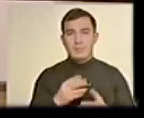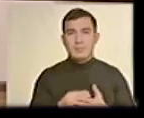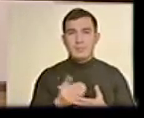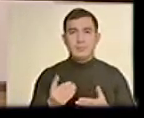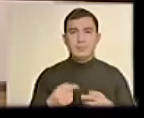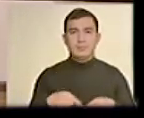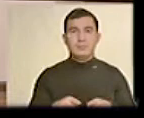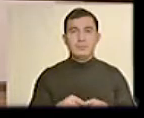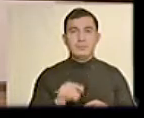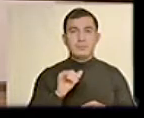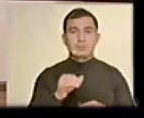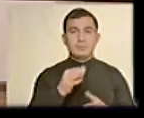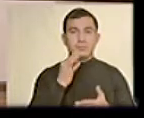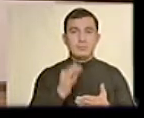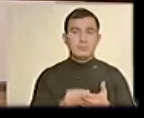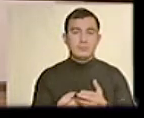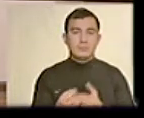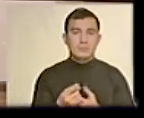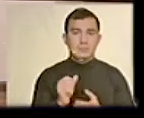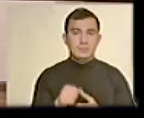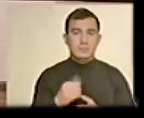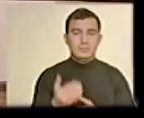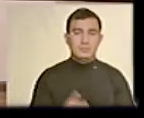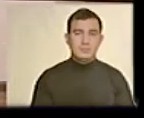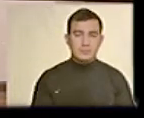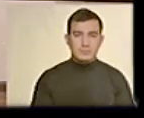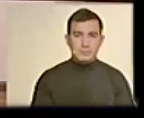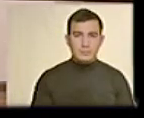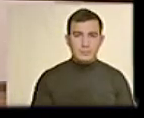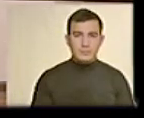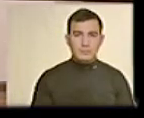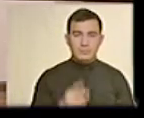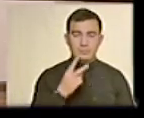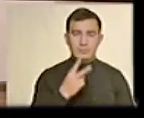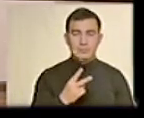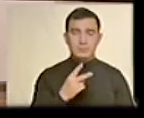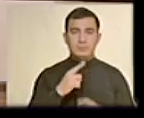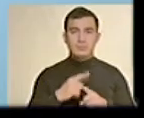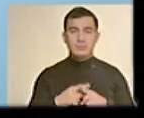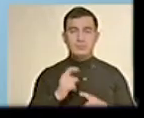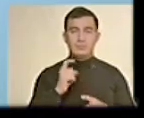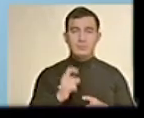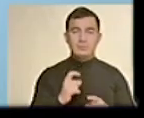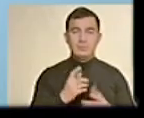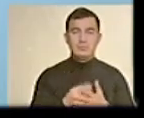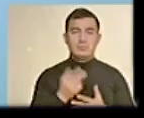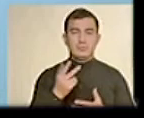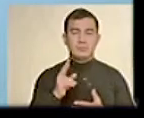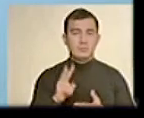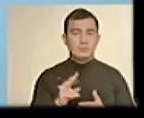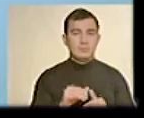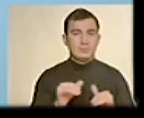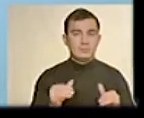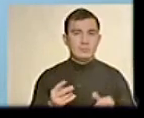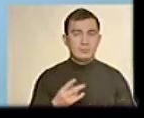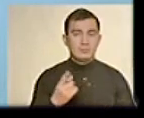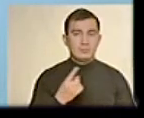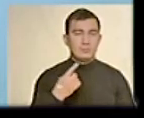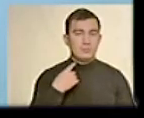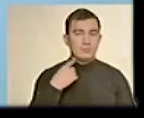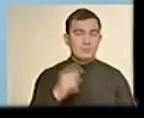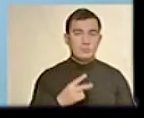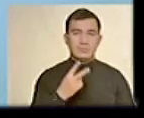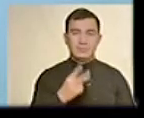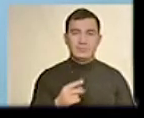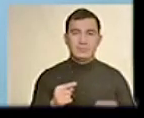bu natijani yozib qo'yishimiz mumkin. Keyingisi 2 plus x ni kvadratga oshirishimiz kerak. Bu yerda birinchi son 2 ga